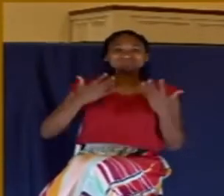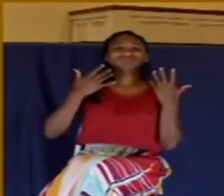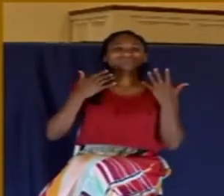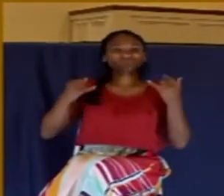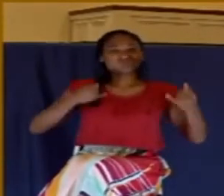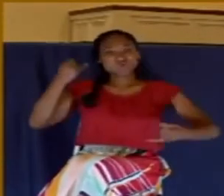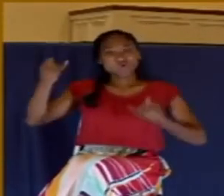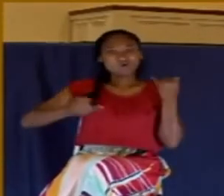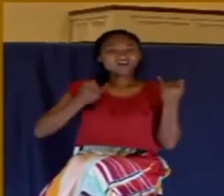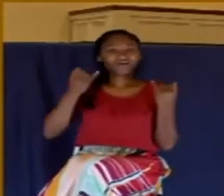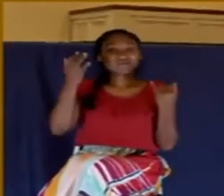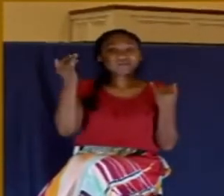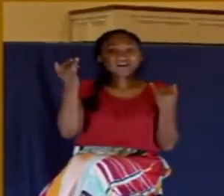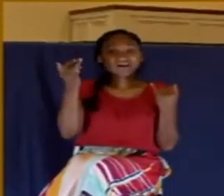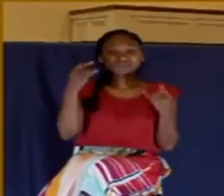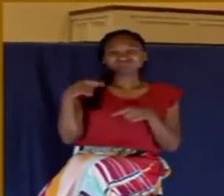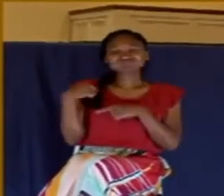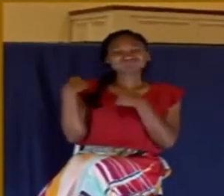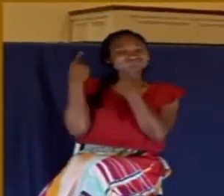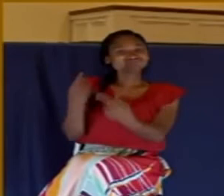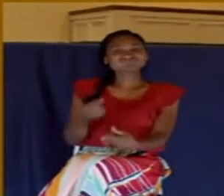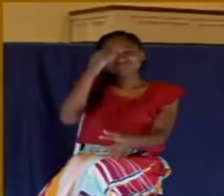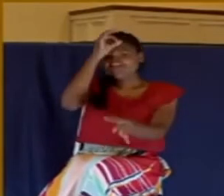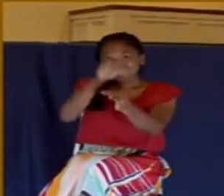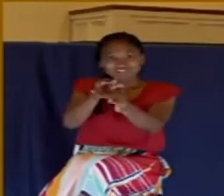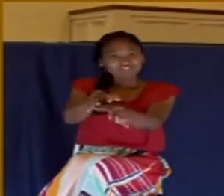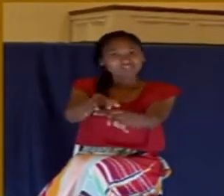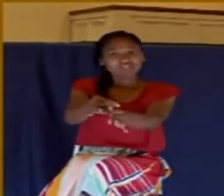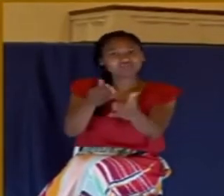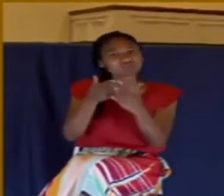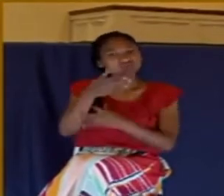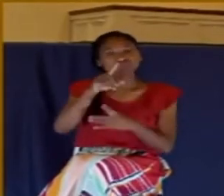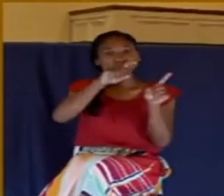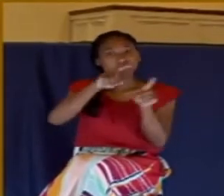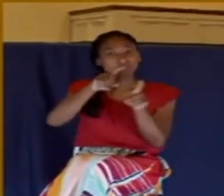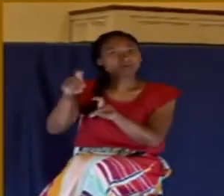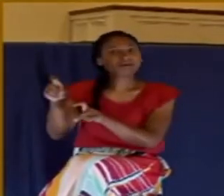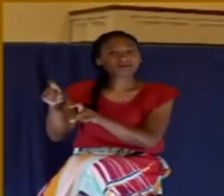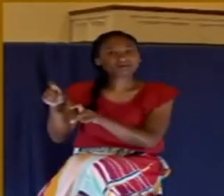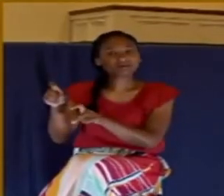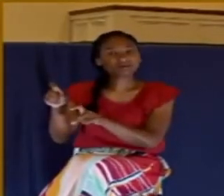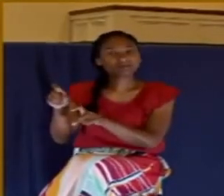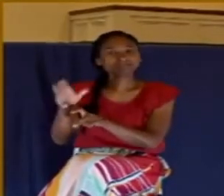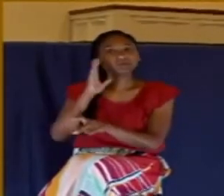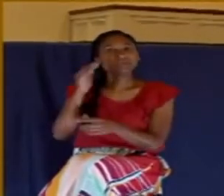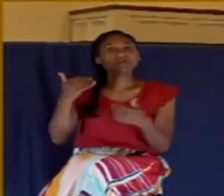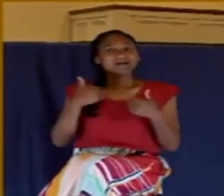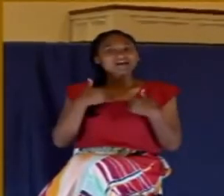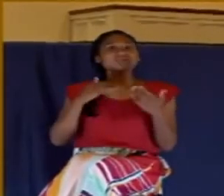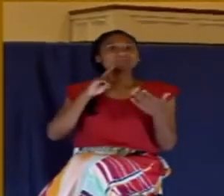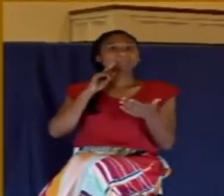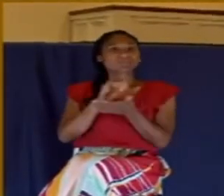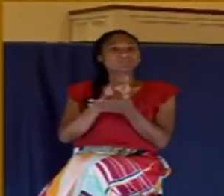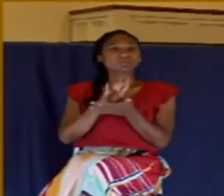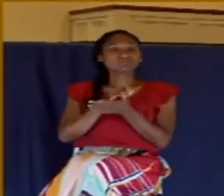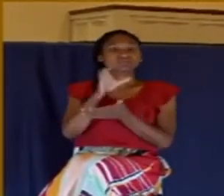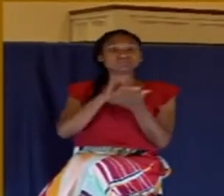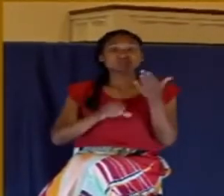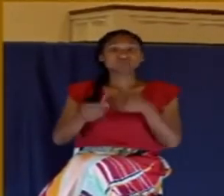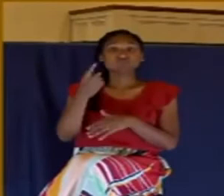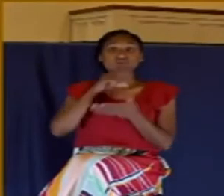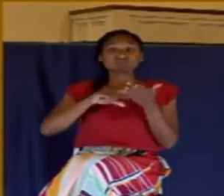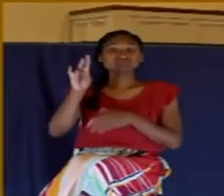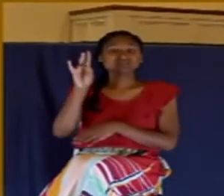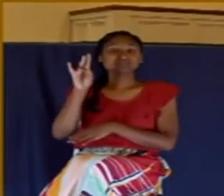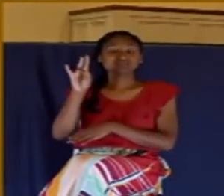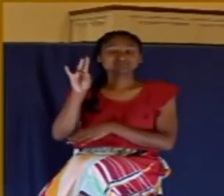Why? Well, because you've been faithful, even through the trial. And then you will have praise. Again, in chapter 1, verse